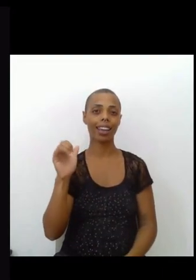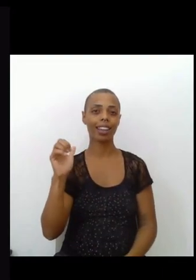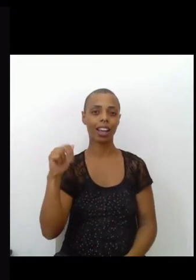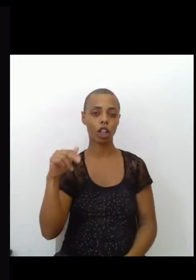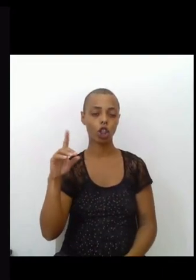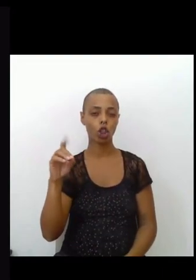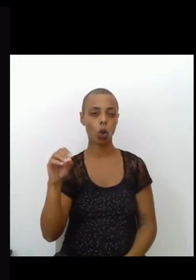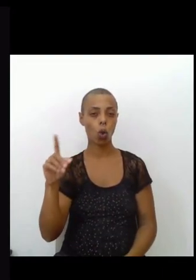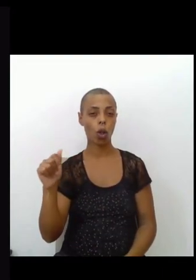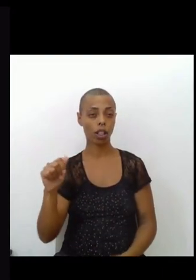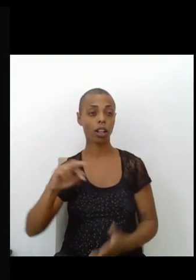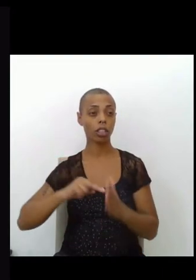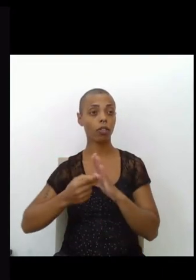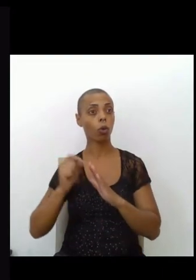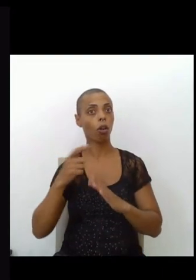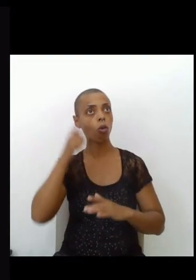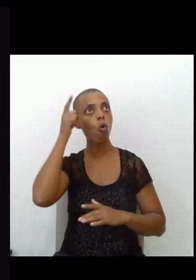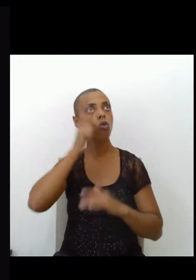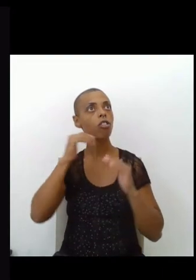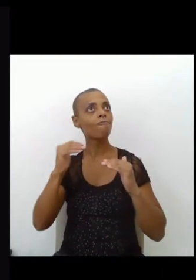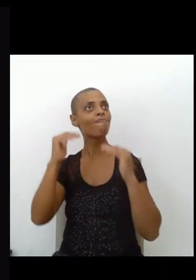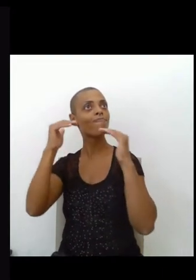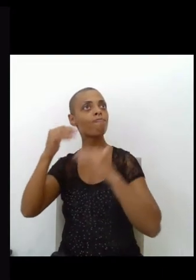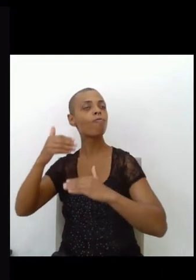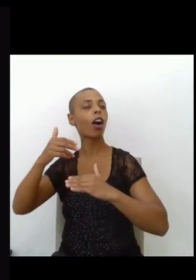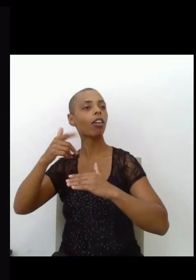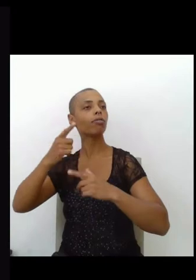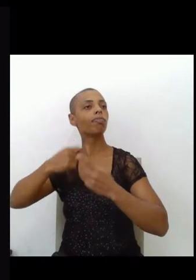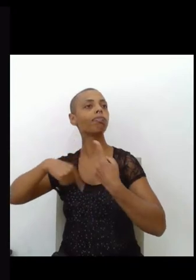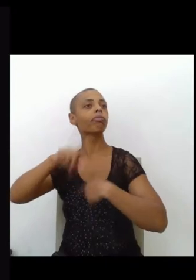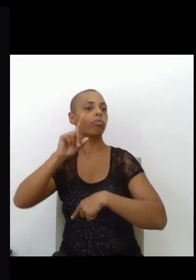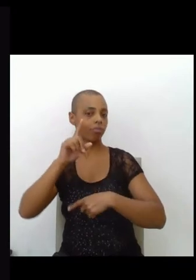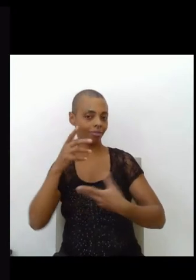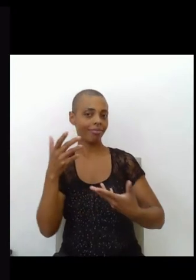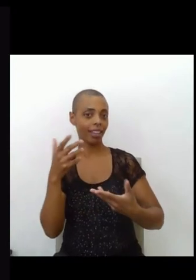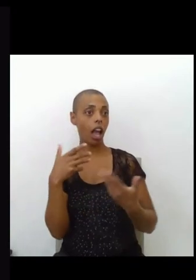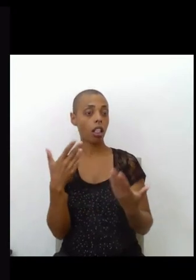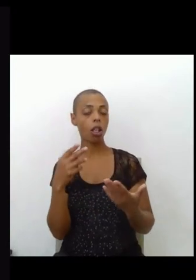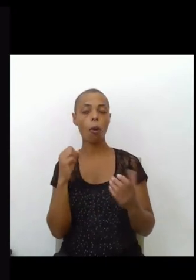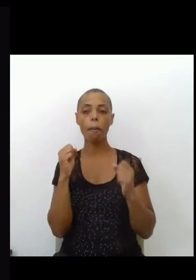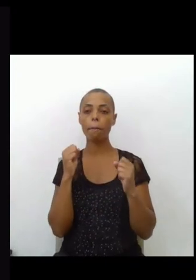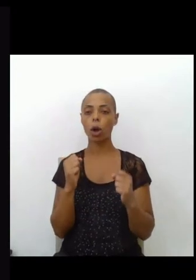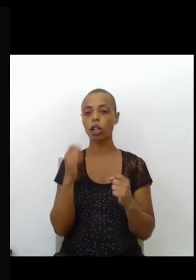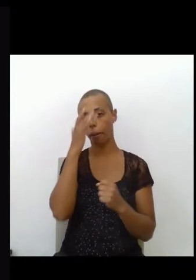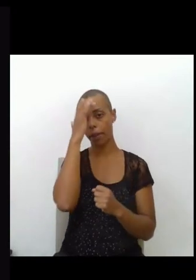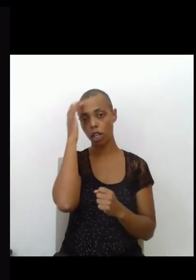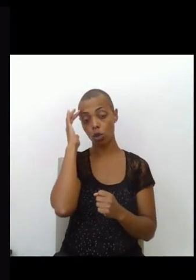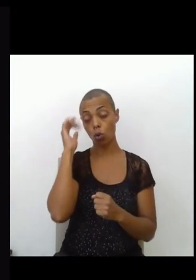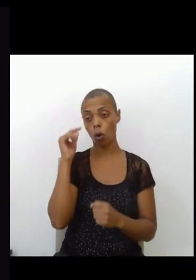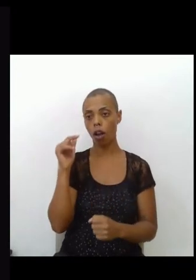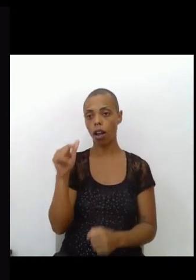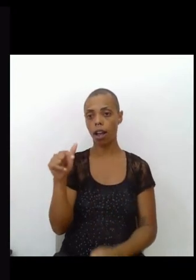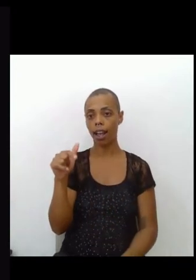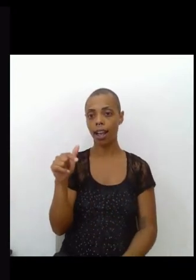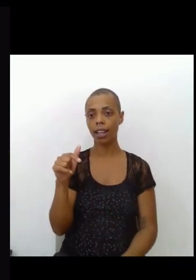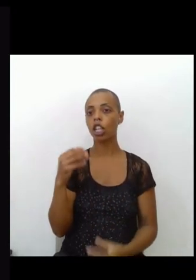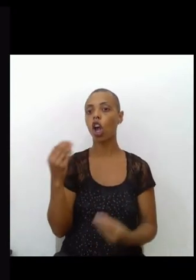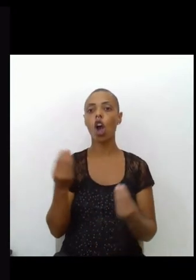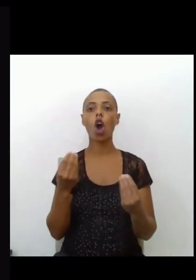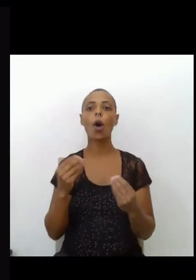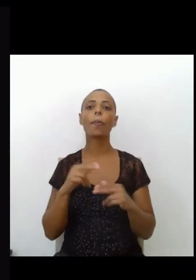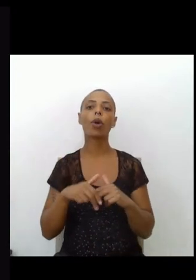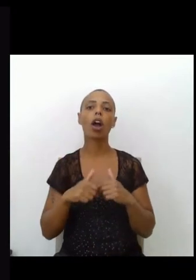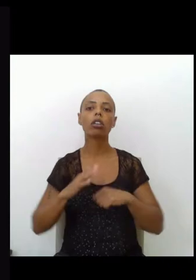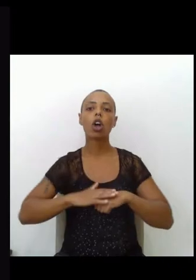suggesting that one can become a longer in Georgia through actions accomplishments or certain